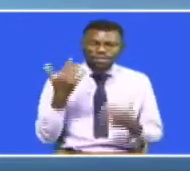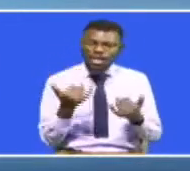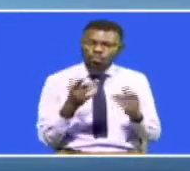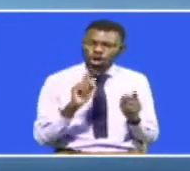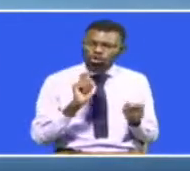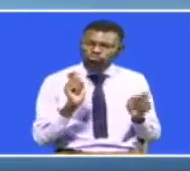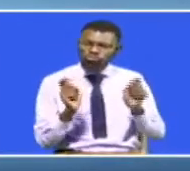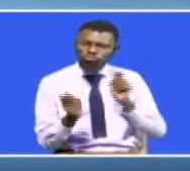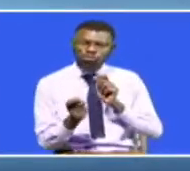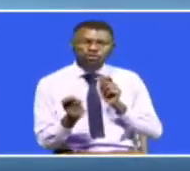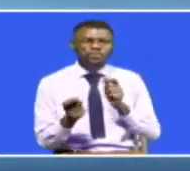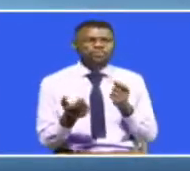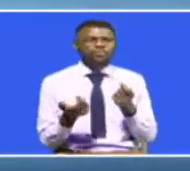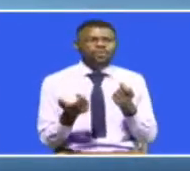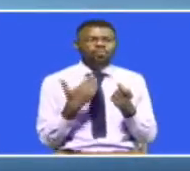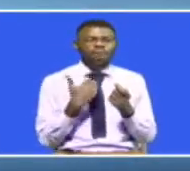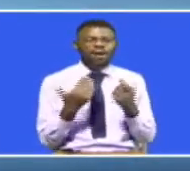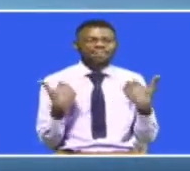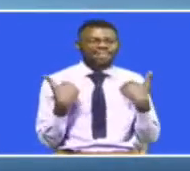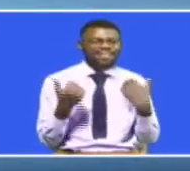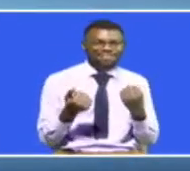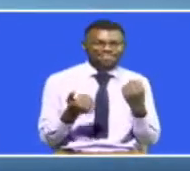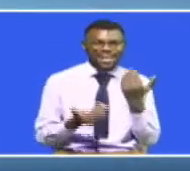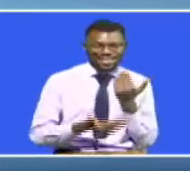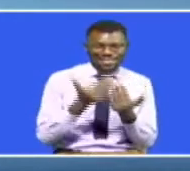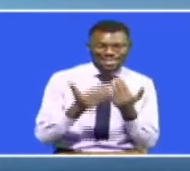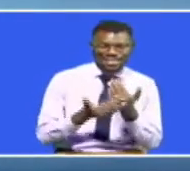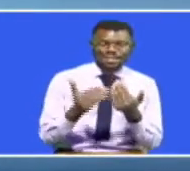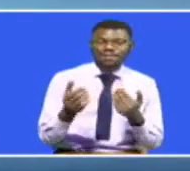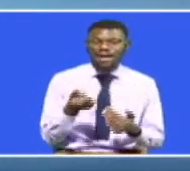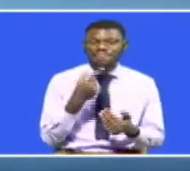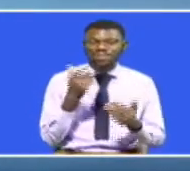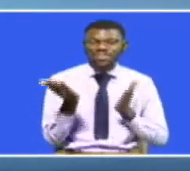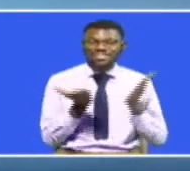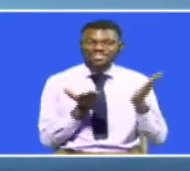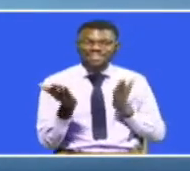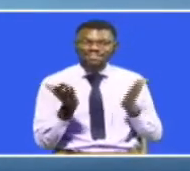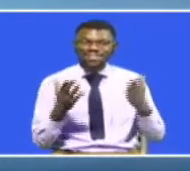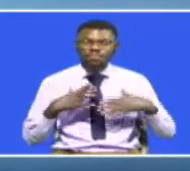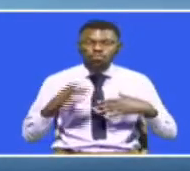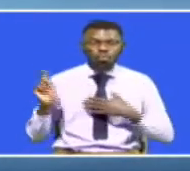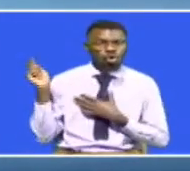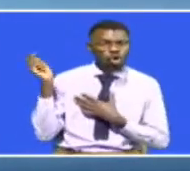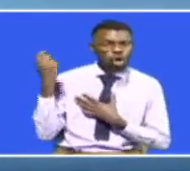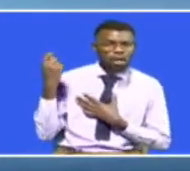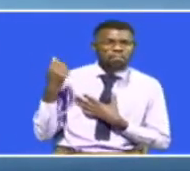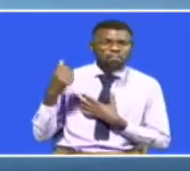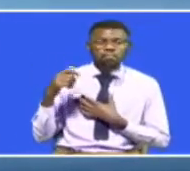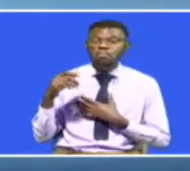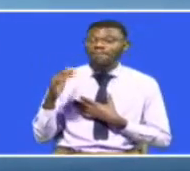the provision of basic health care and medical services to Kenyans. Now, President William Ruto